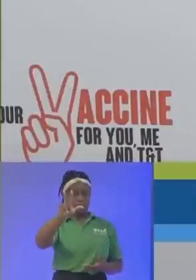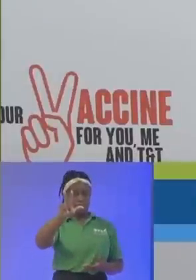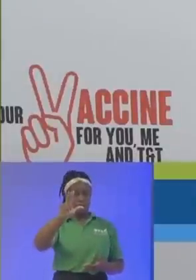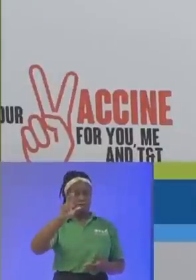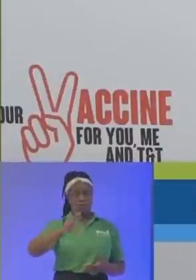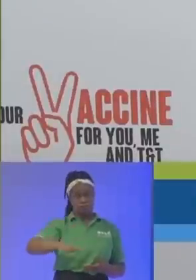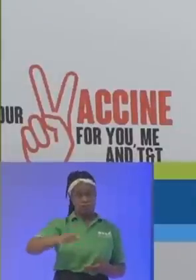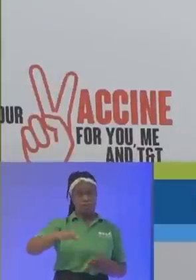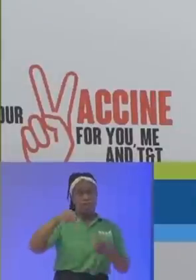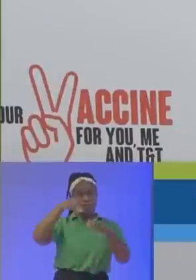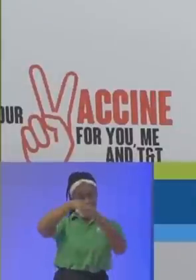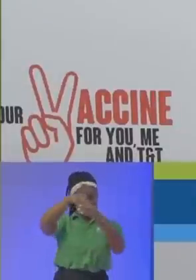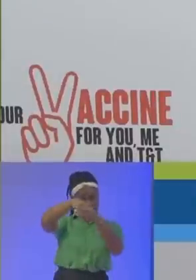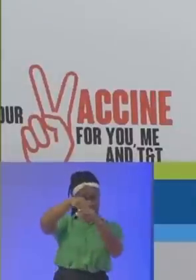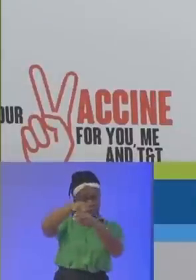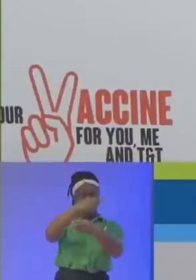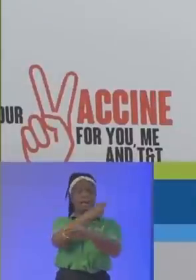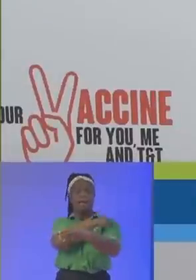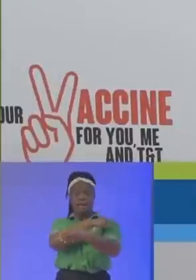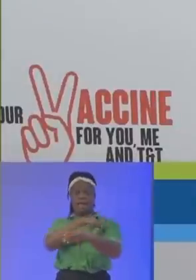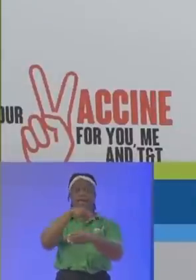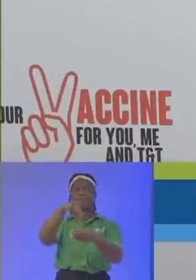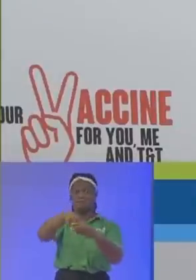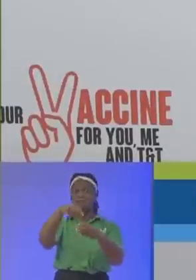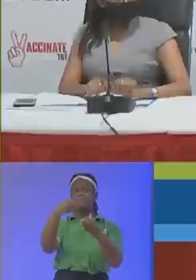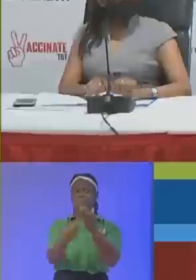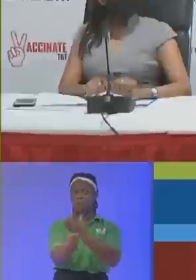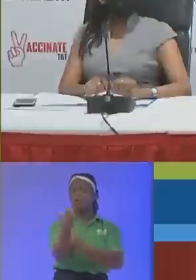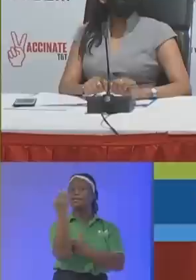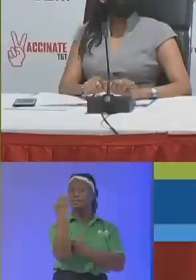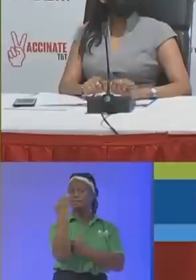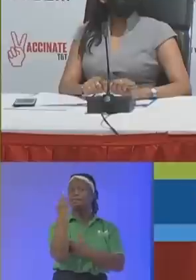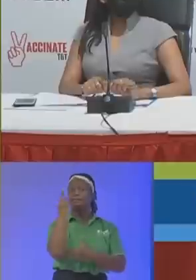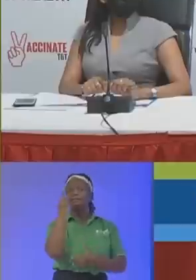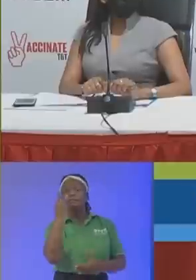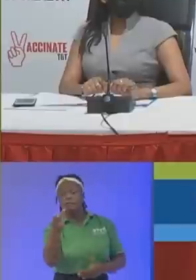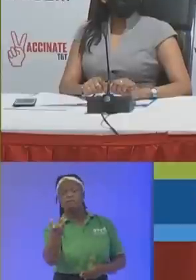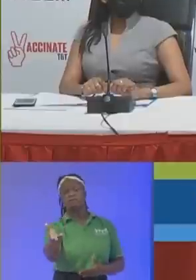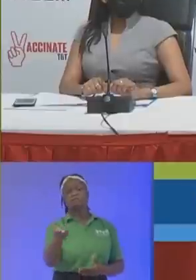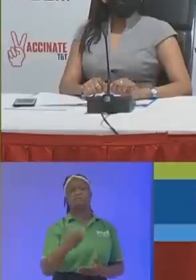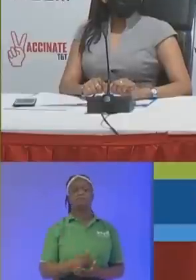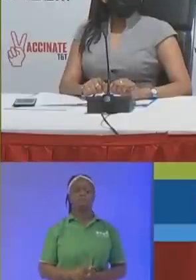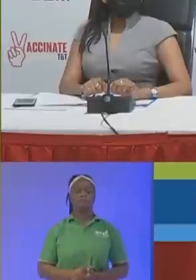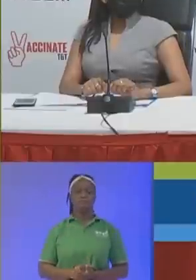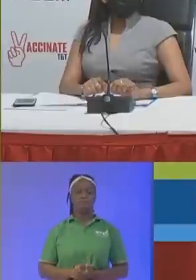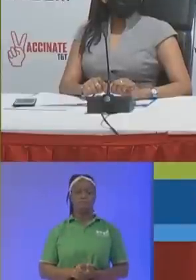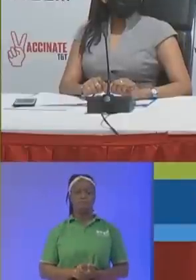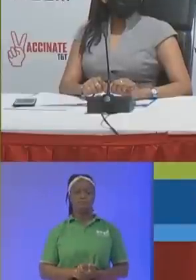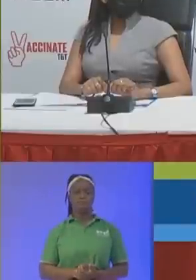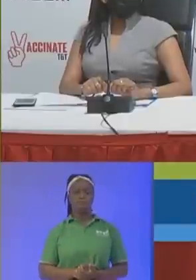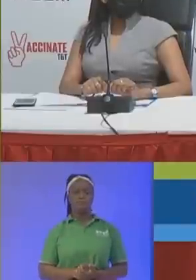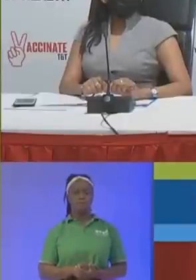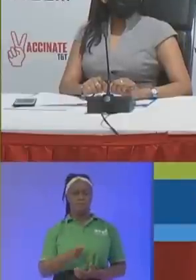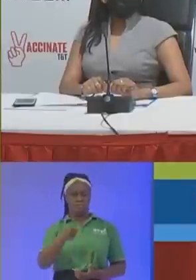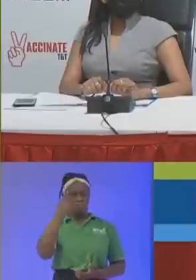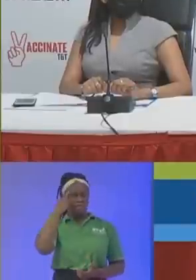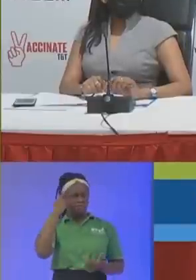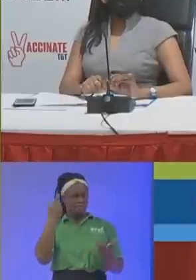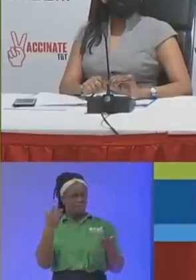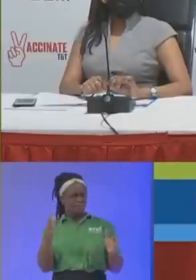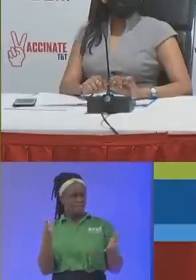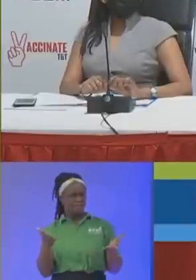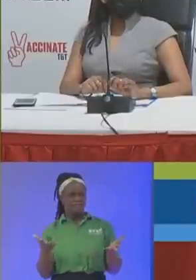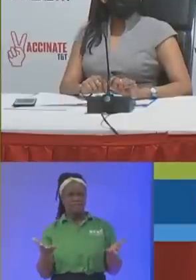parallel healthcare system this morning. Thank you very much. And I think we've come to the end of questions from members of the